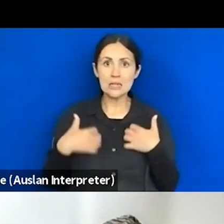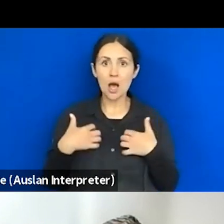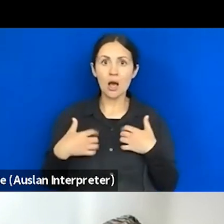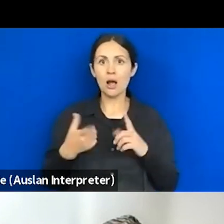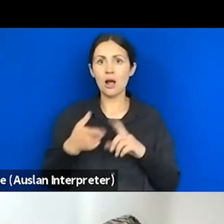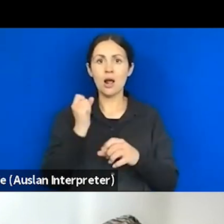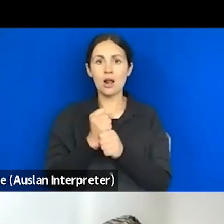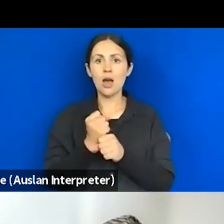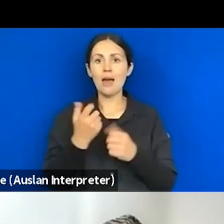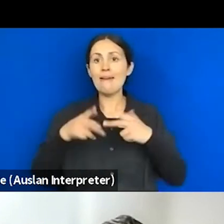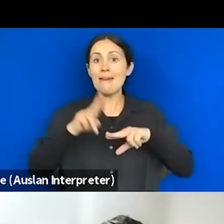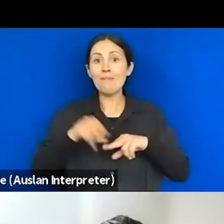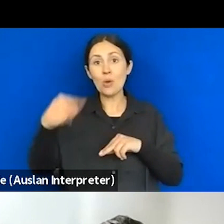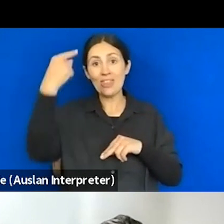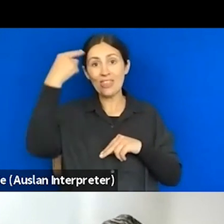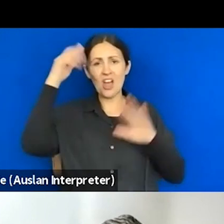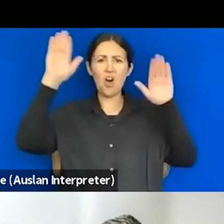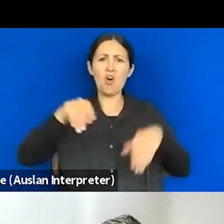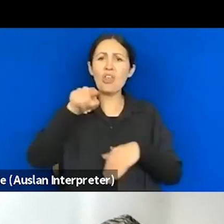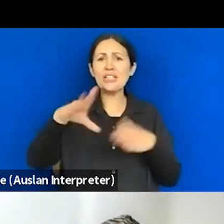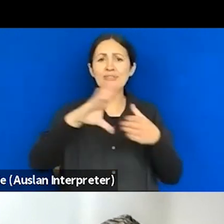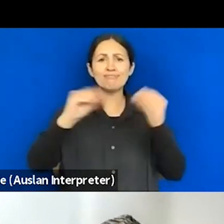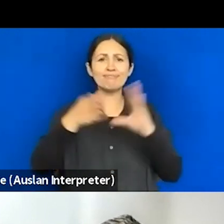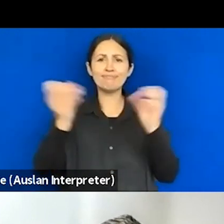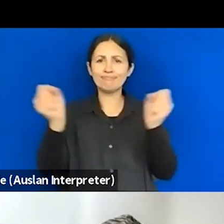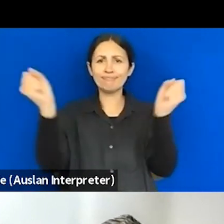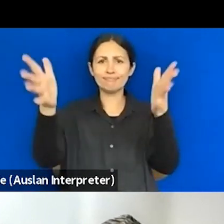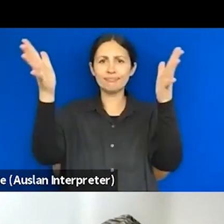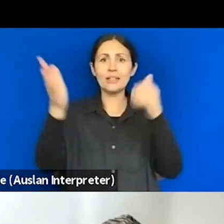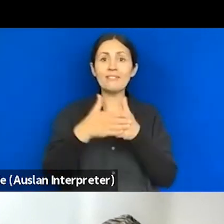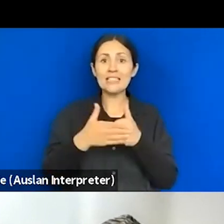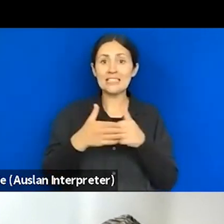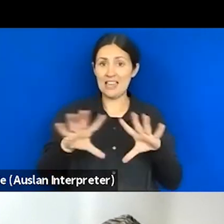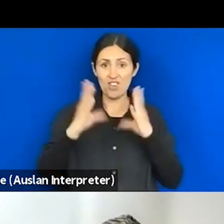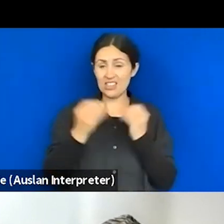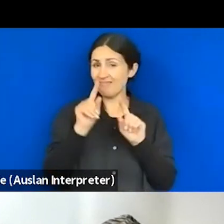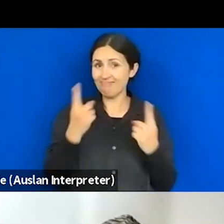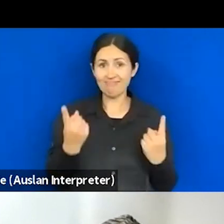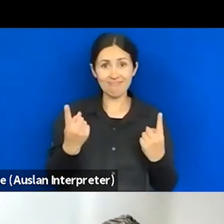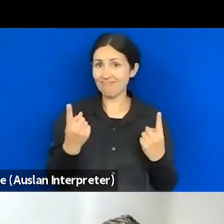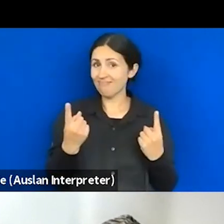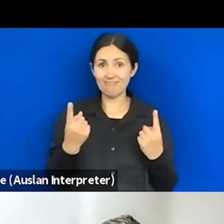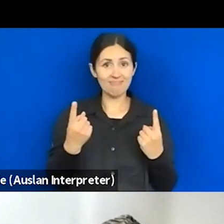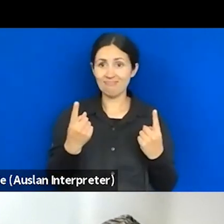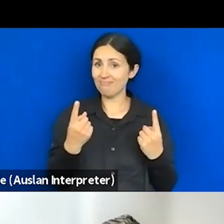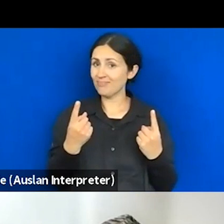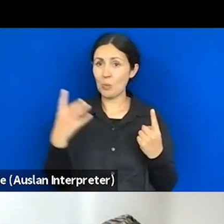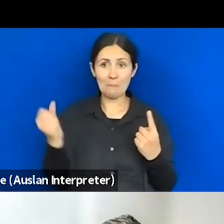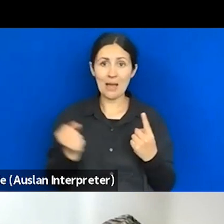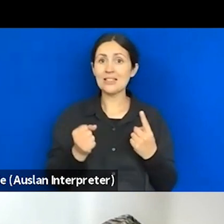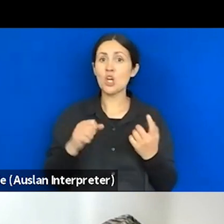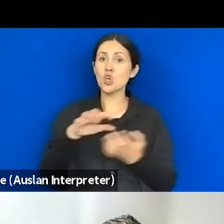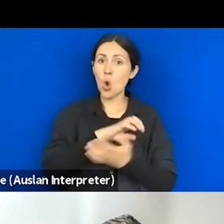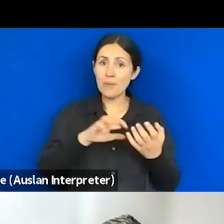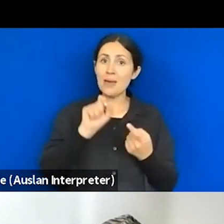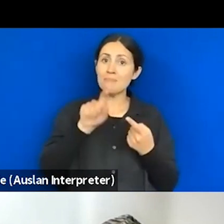a treatment for everything simultaneously, we will lose potentially the